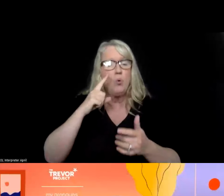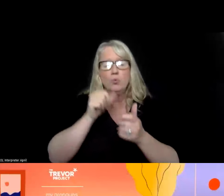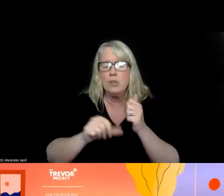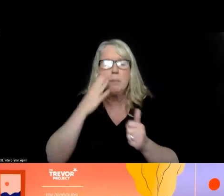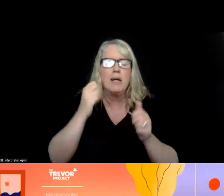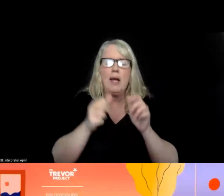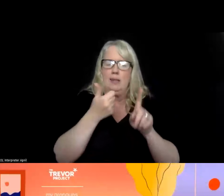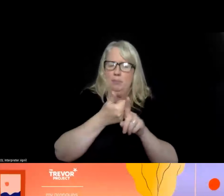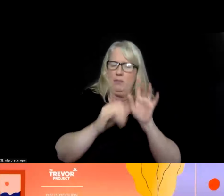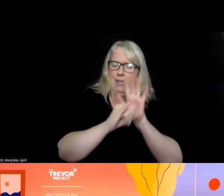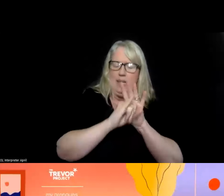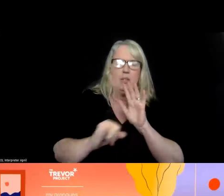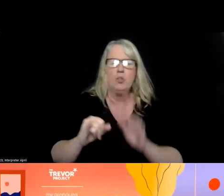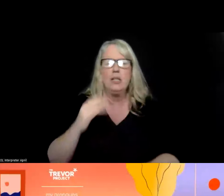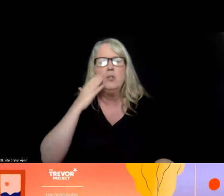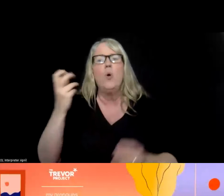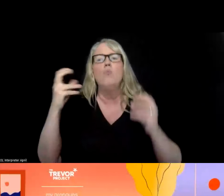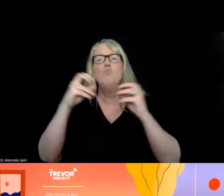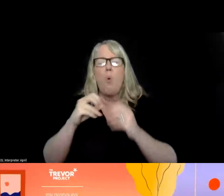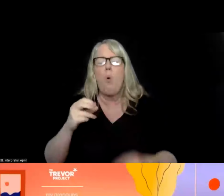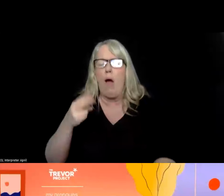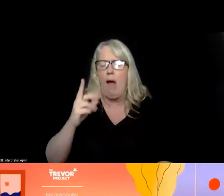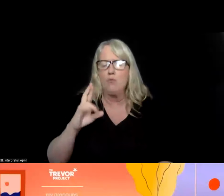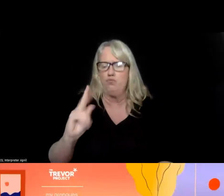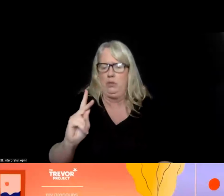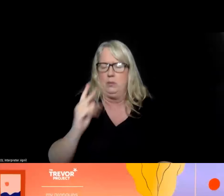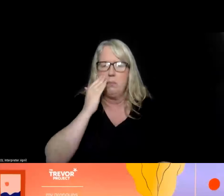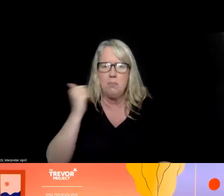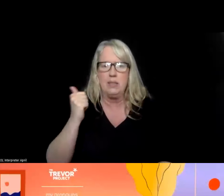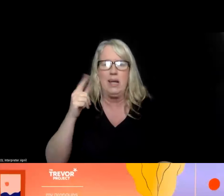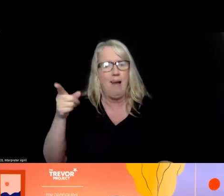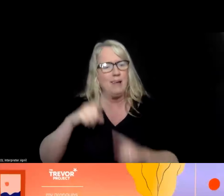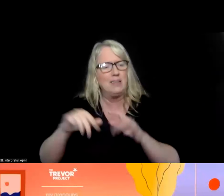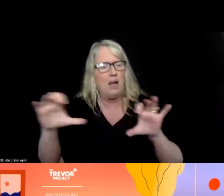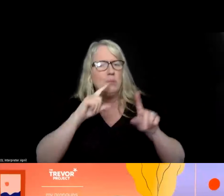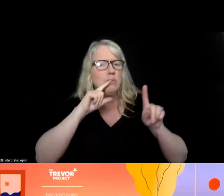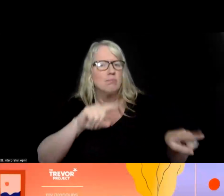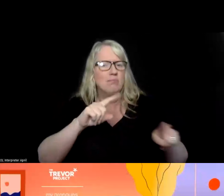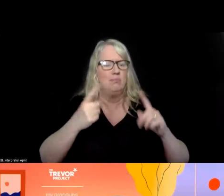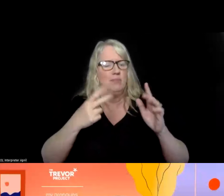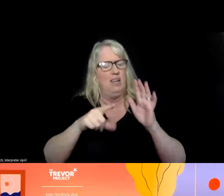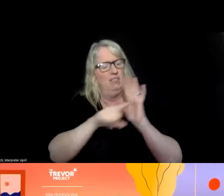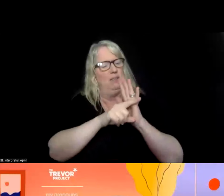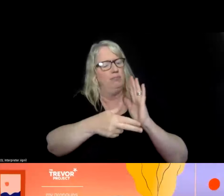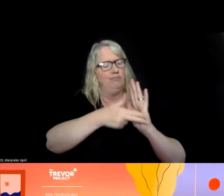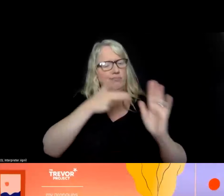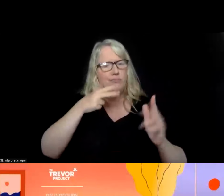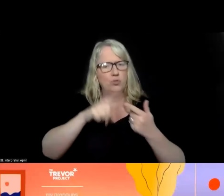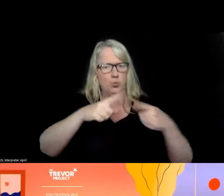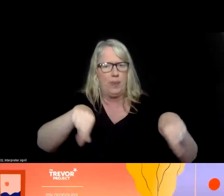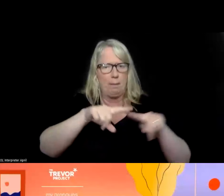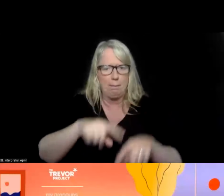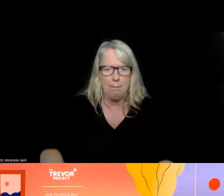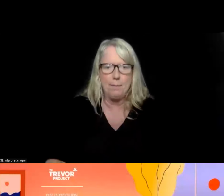identity, but rather they are placed at higher risk because of how they are mistreated and stigmatized in our society. Next